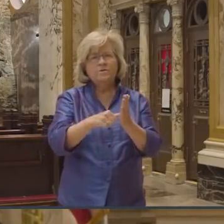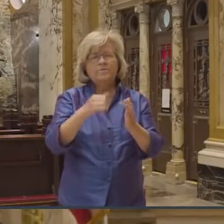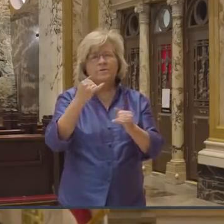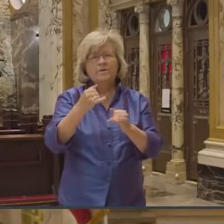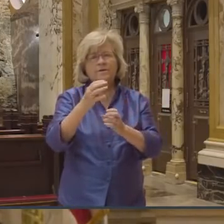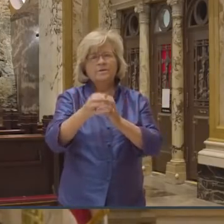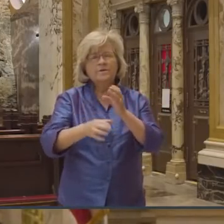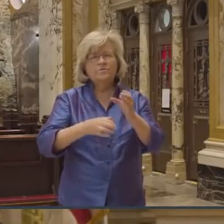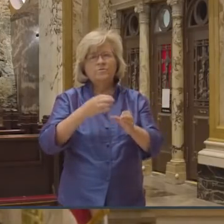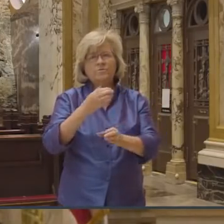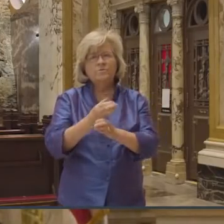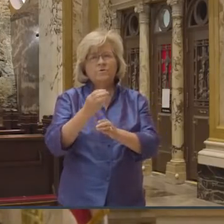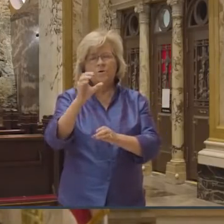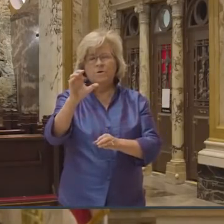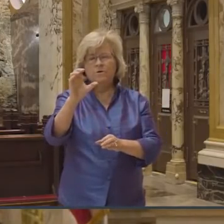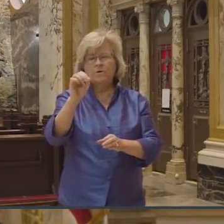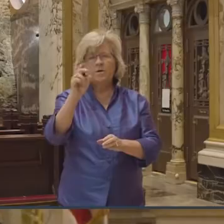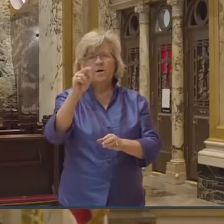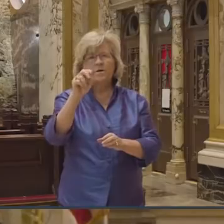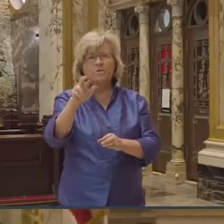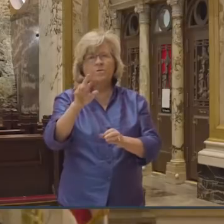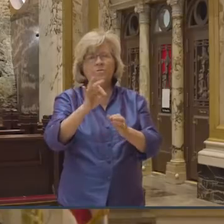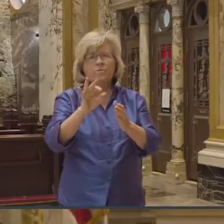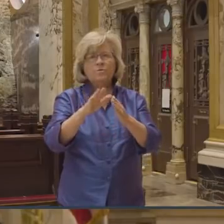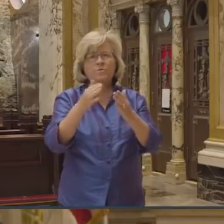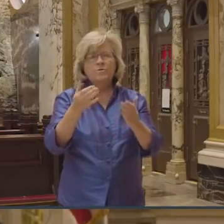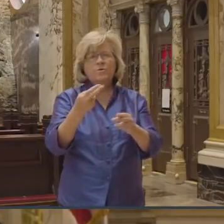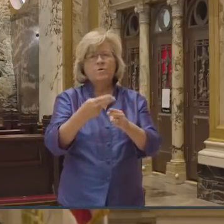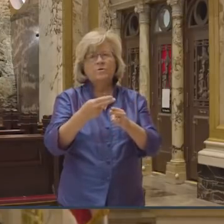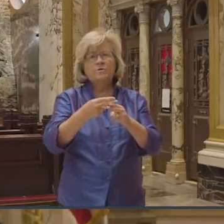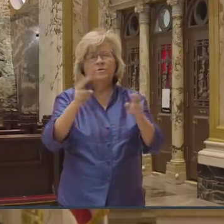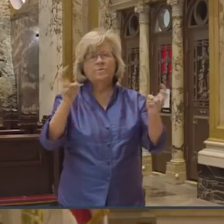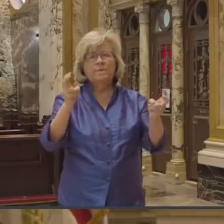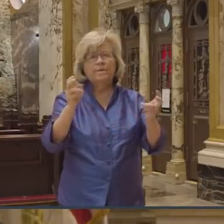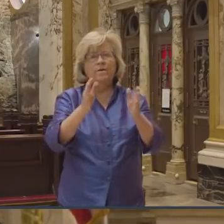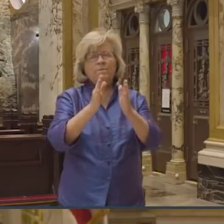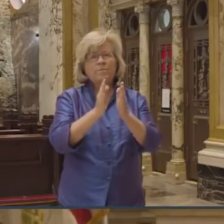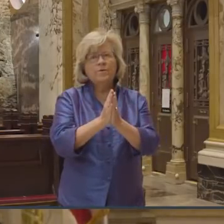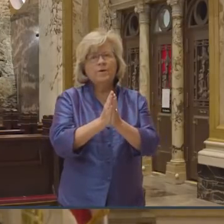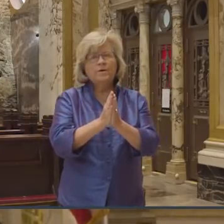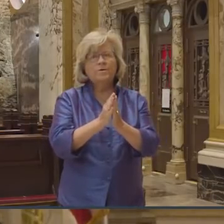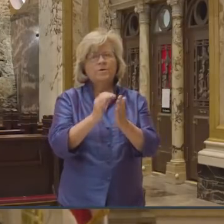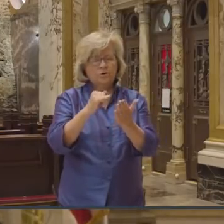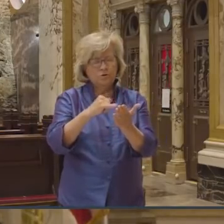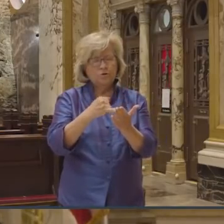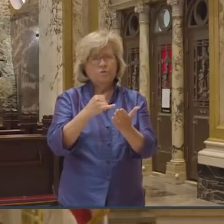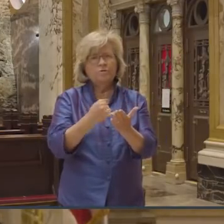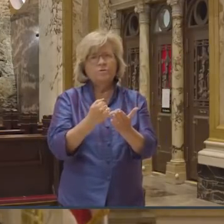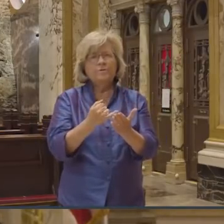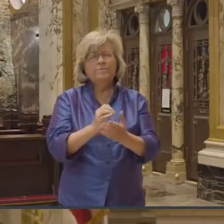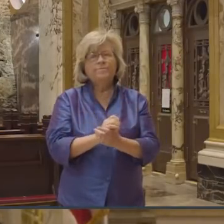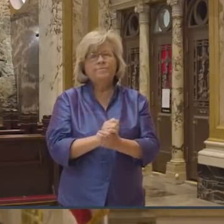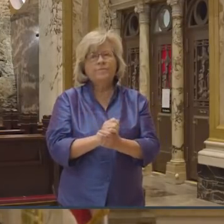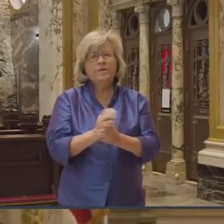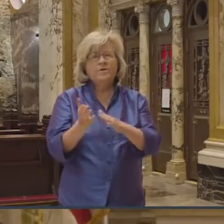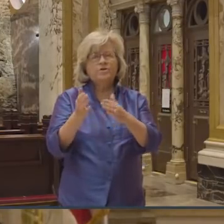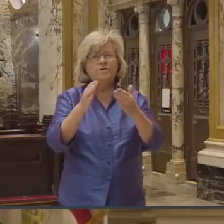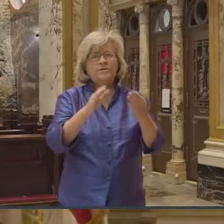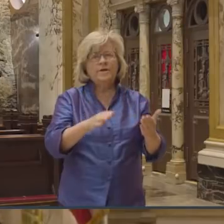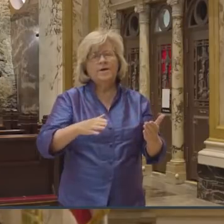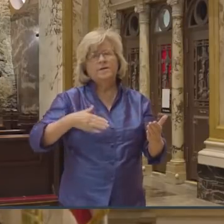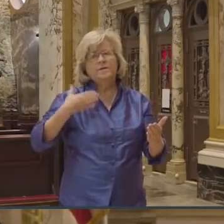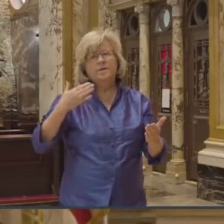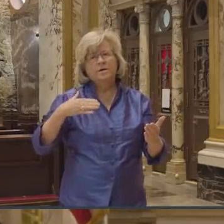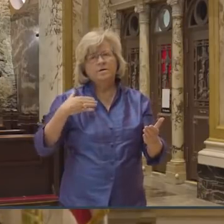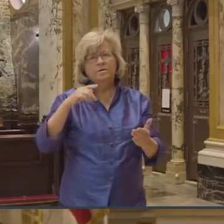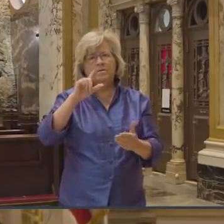Flannery O'Connor, wrote a beautiful little book entitled A Prayer Journal. She died tragically young of